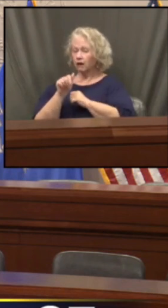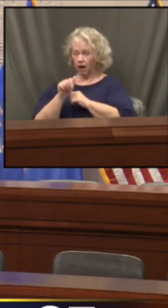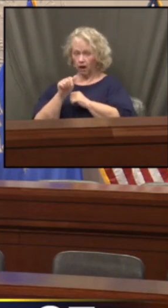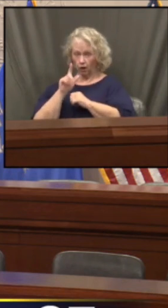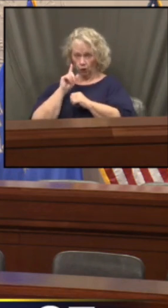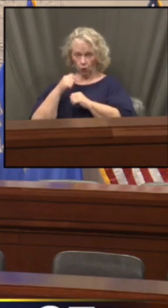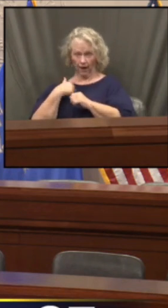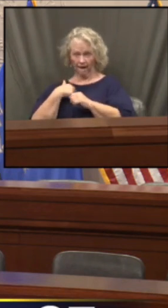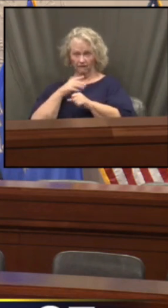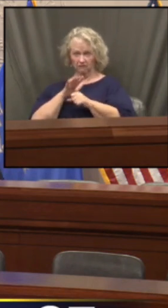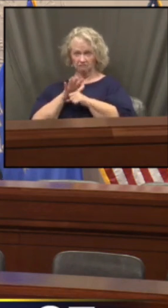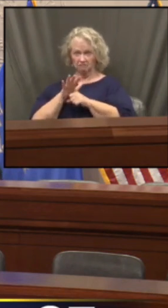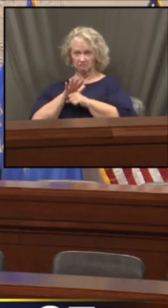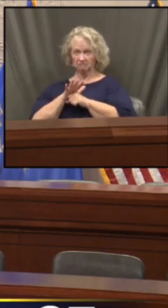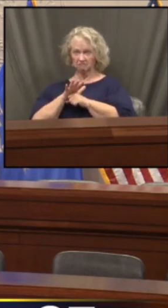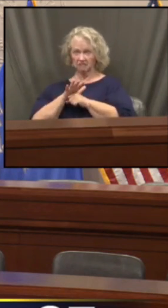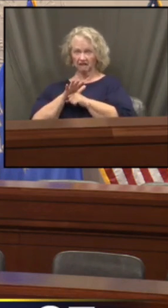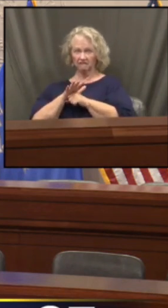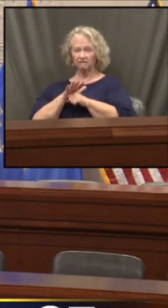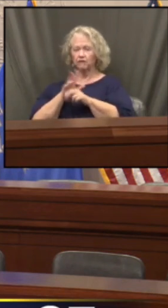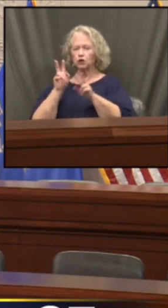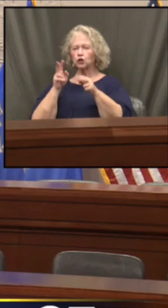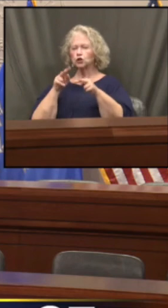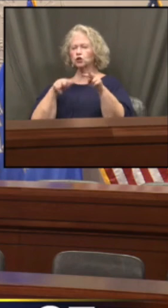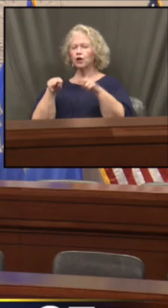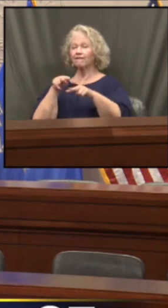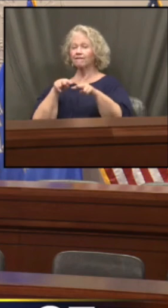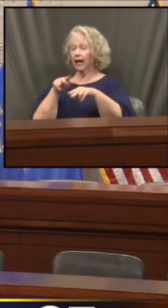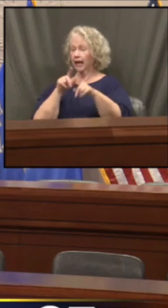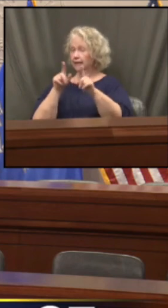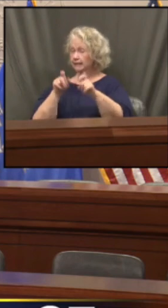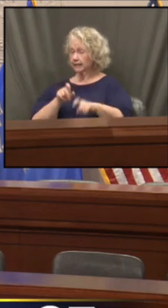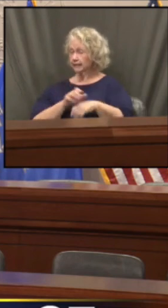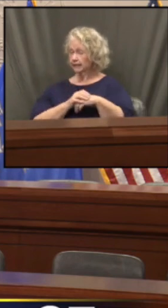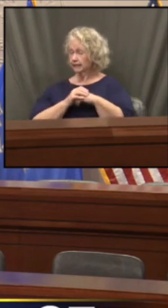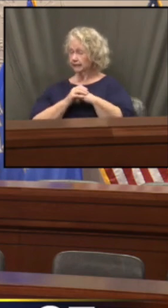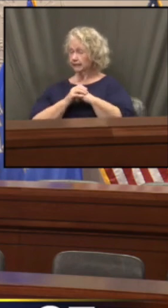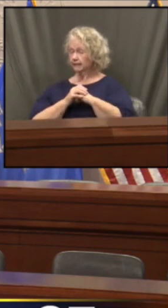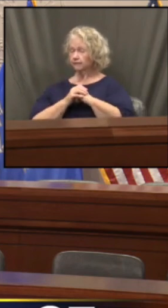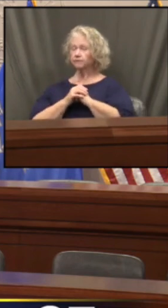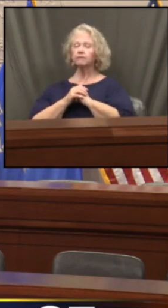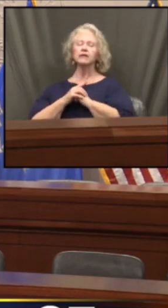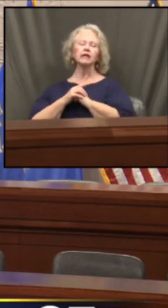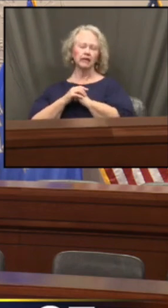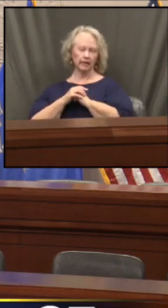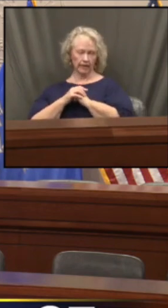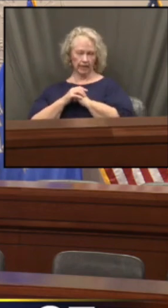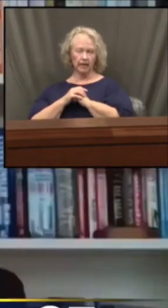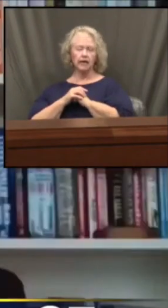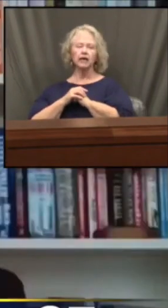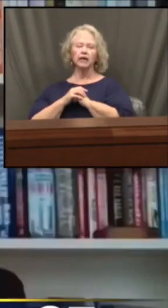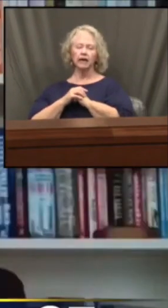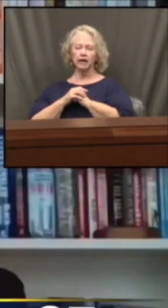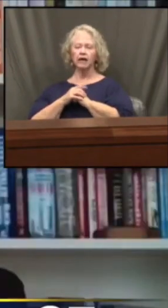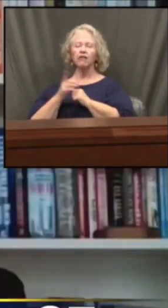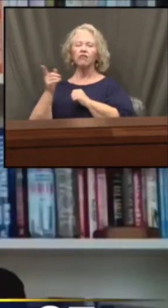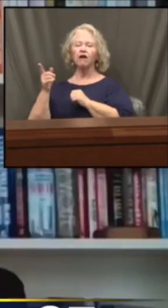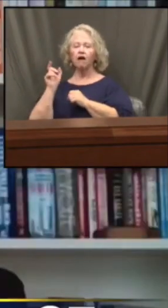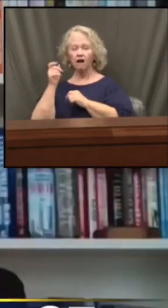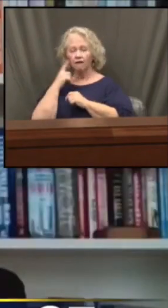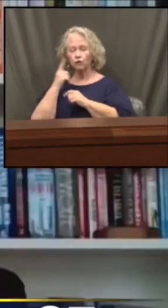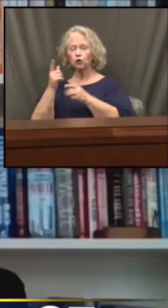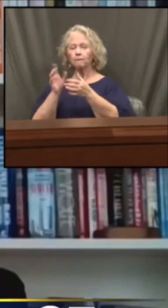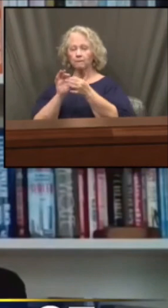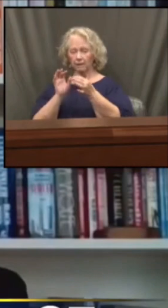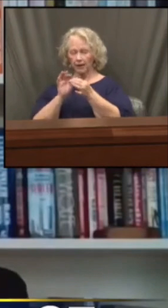appropriate amount of surveillance testing going on right now. Yes, well, as the governor indicated,